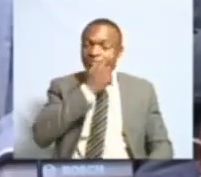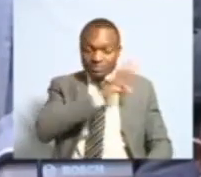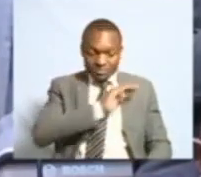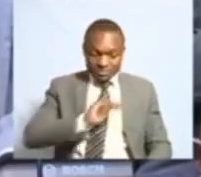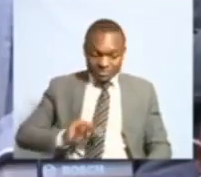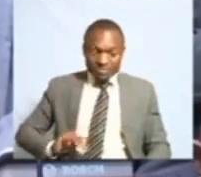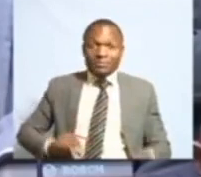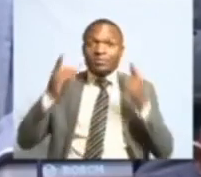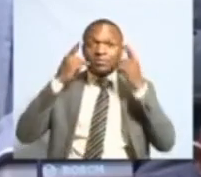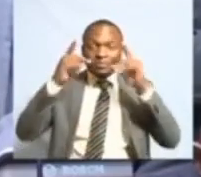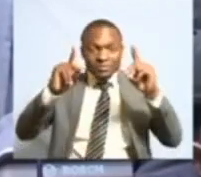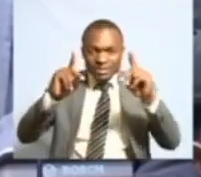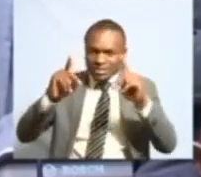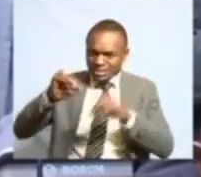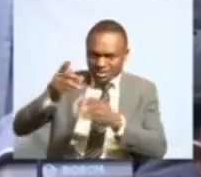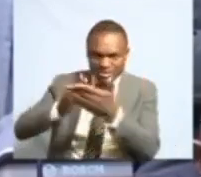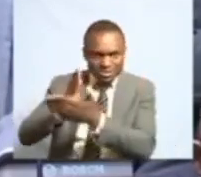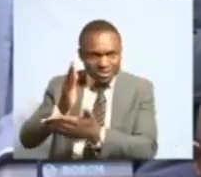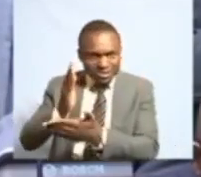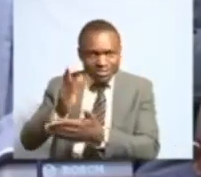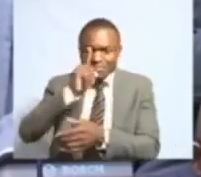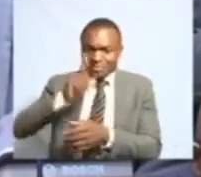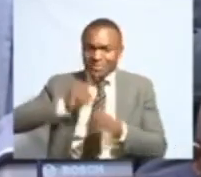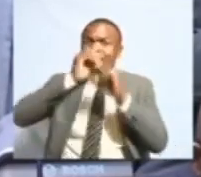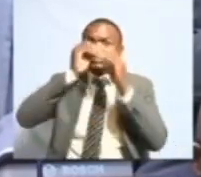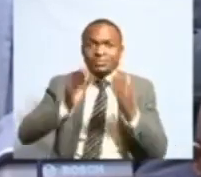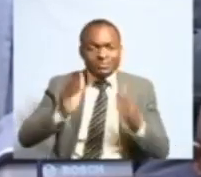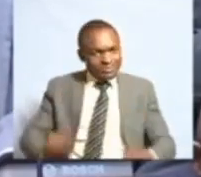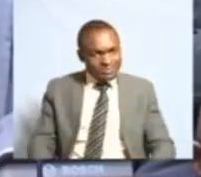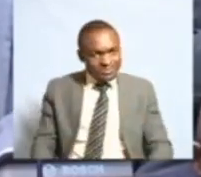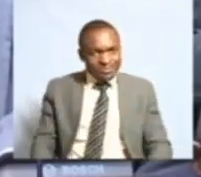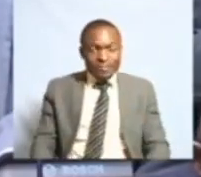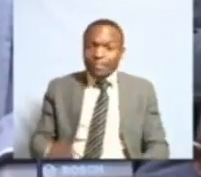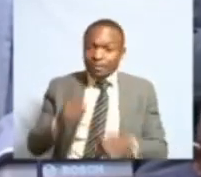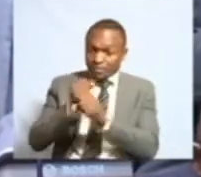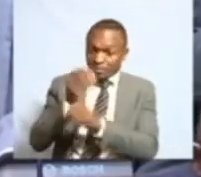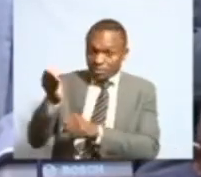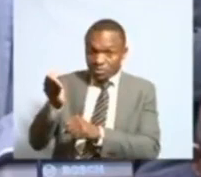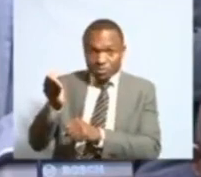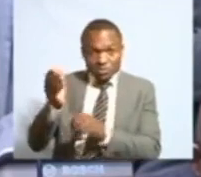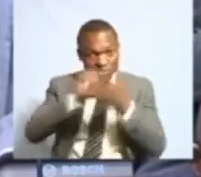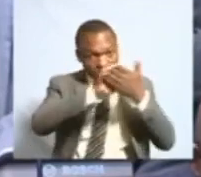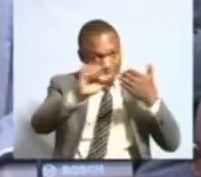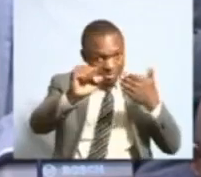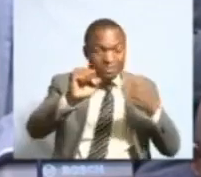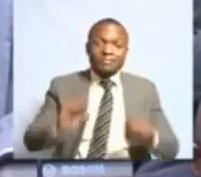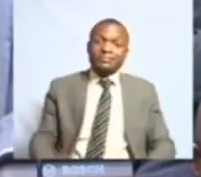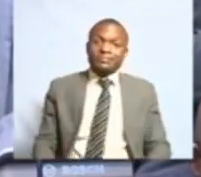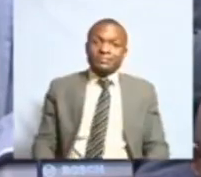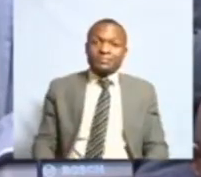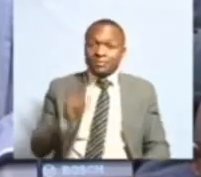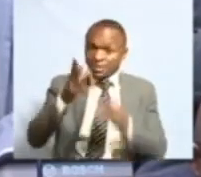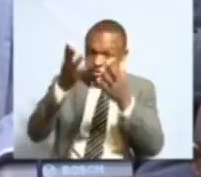of the public. Is she in order, Madam Speaker, to make those statements? And